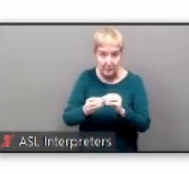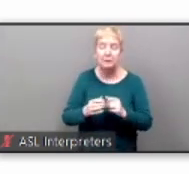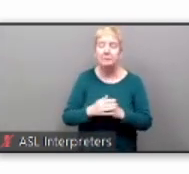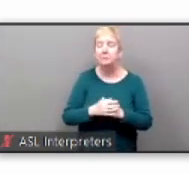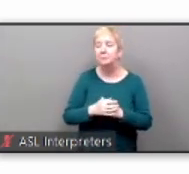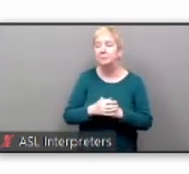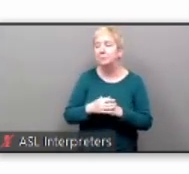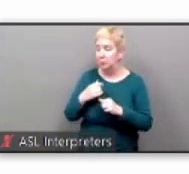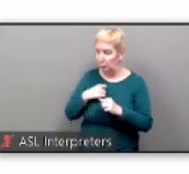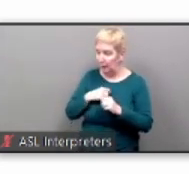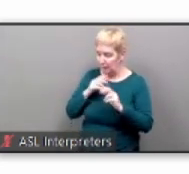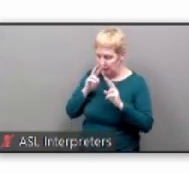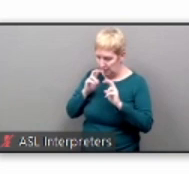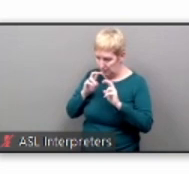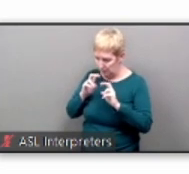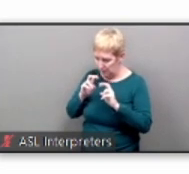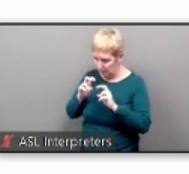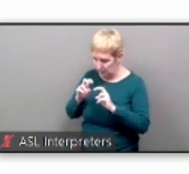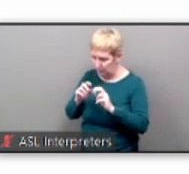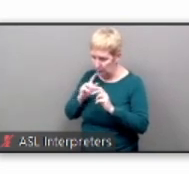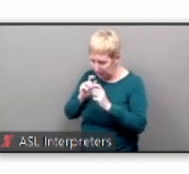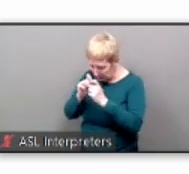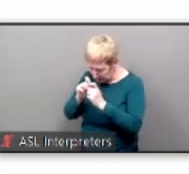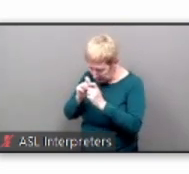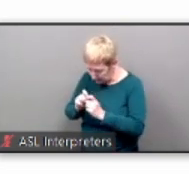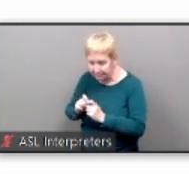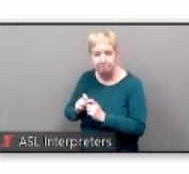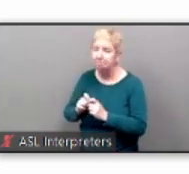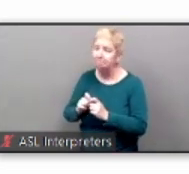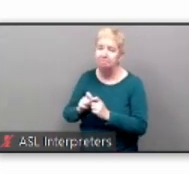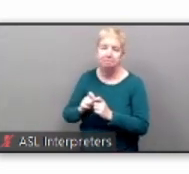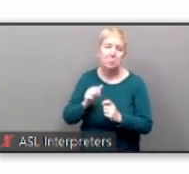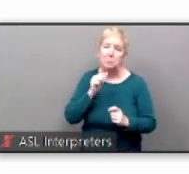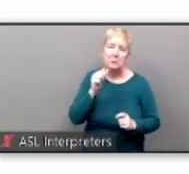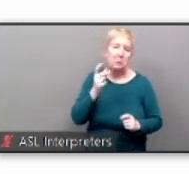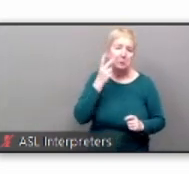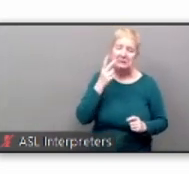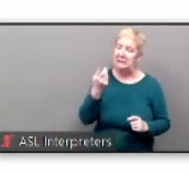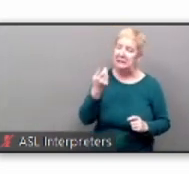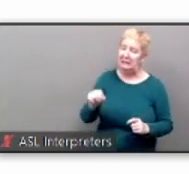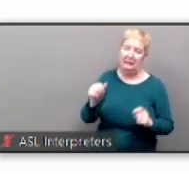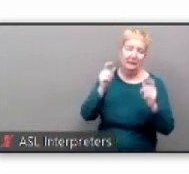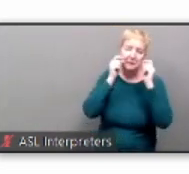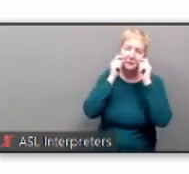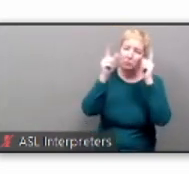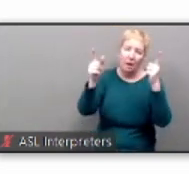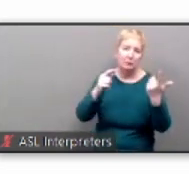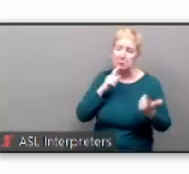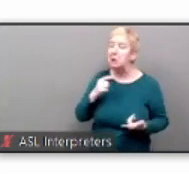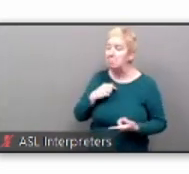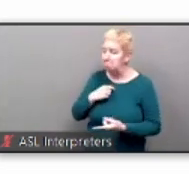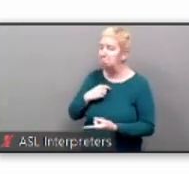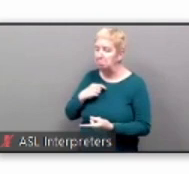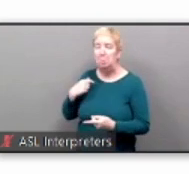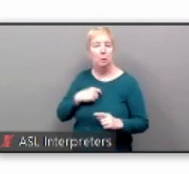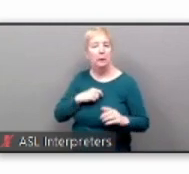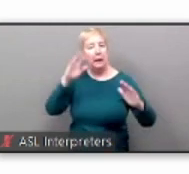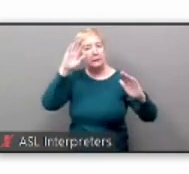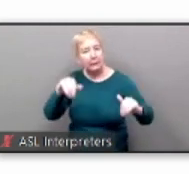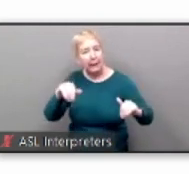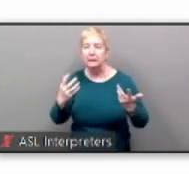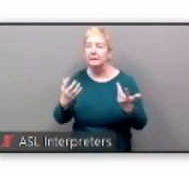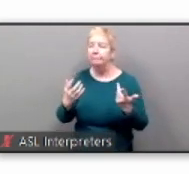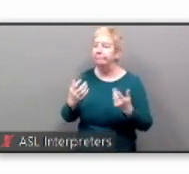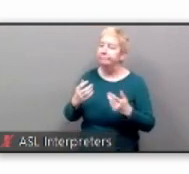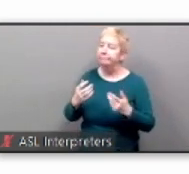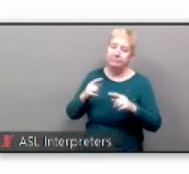in finer granular detail, we don't see any surprising patterns among demographic groups or